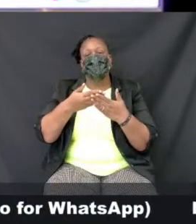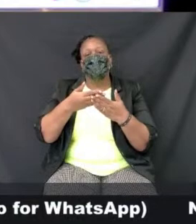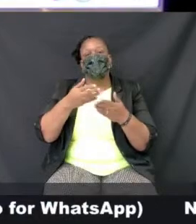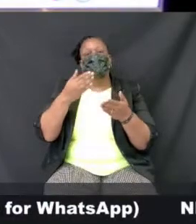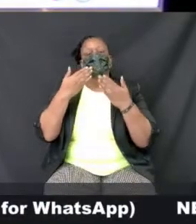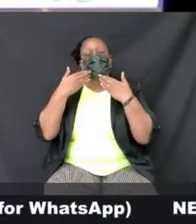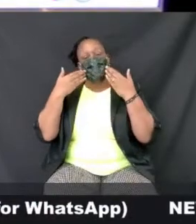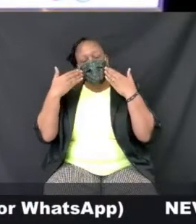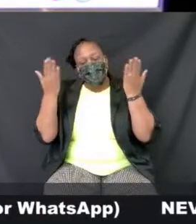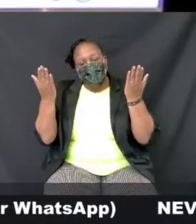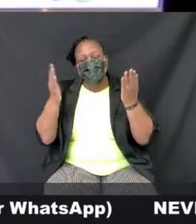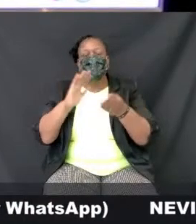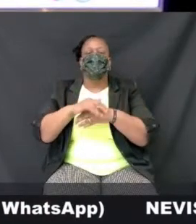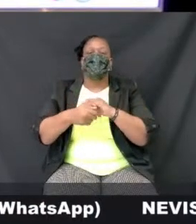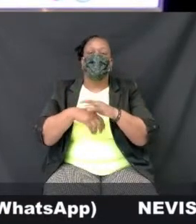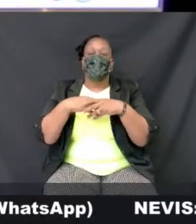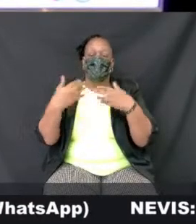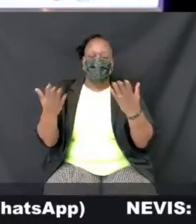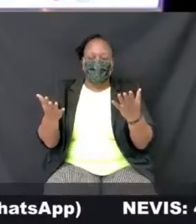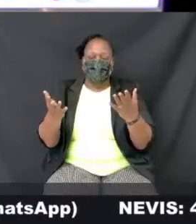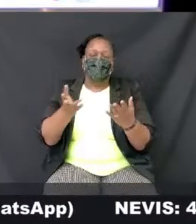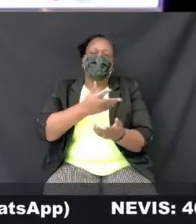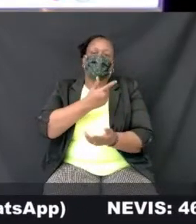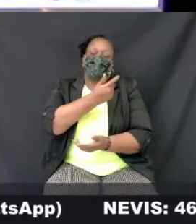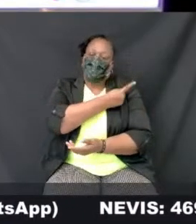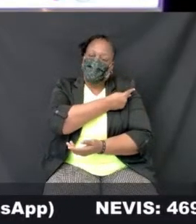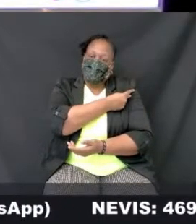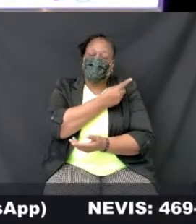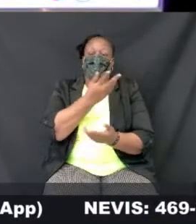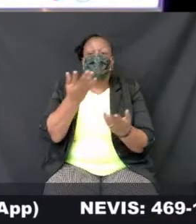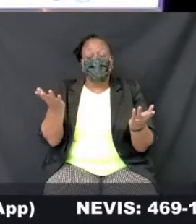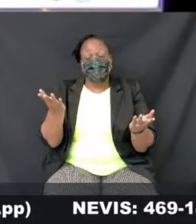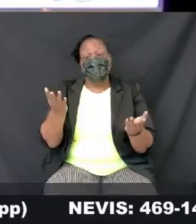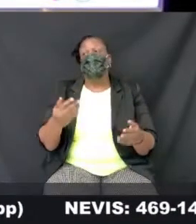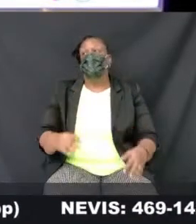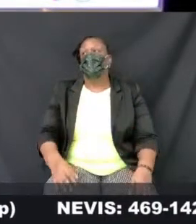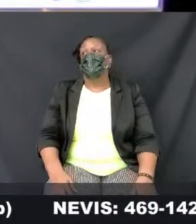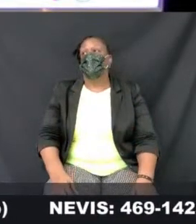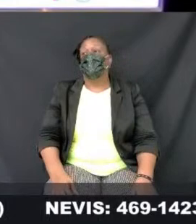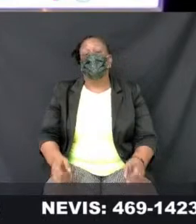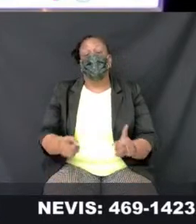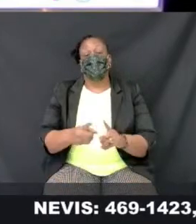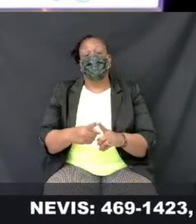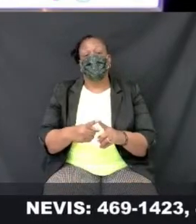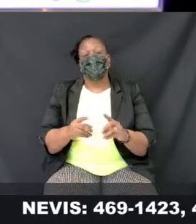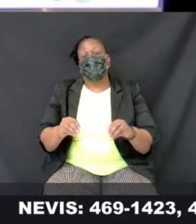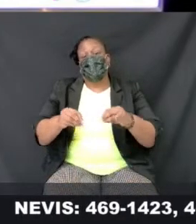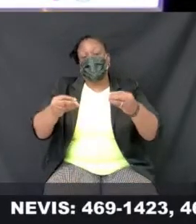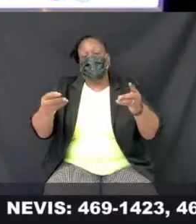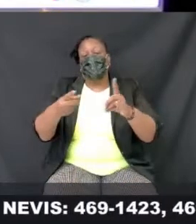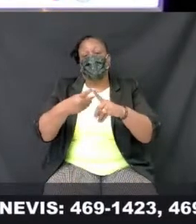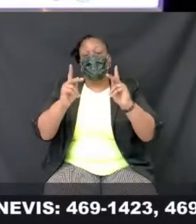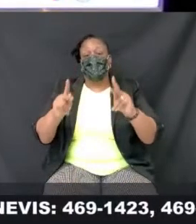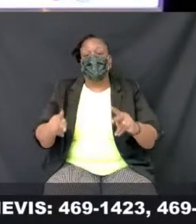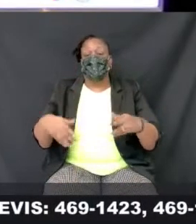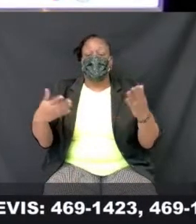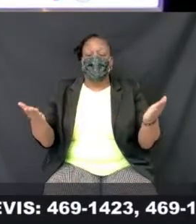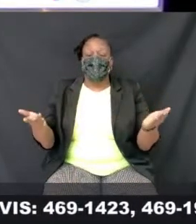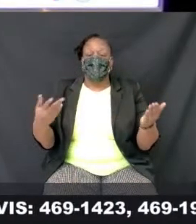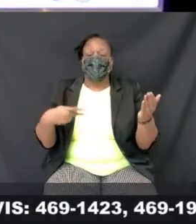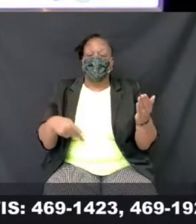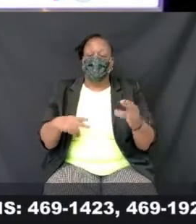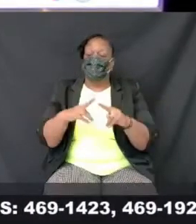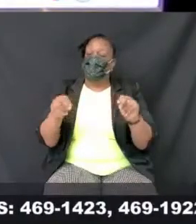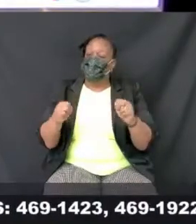we had effective vaccines made available to the people of the Federation of St. Kitts and Nevis,